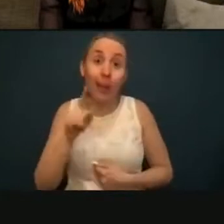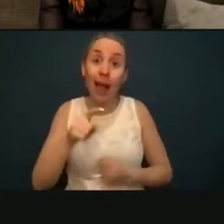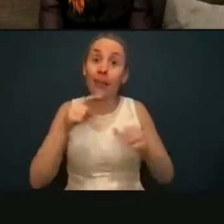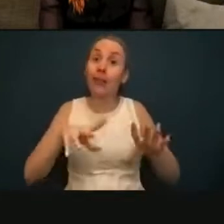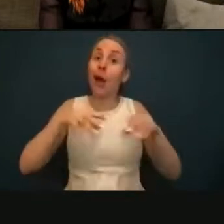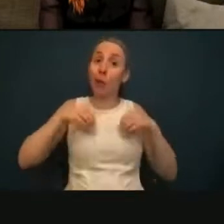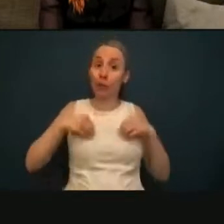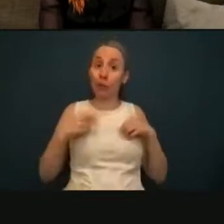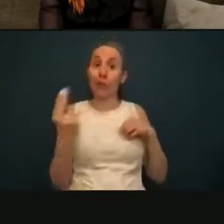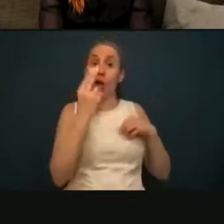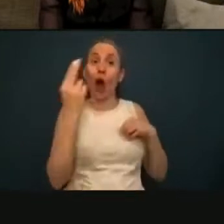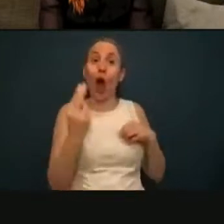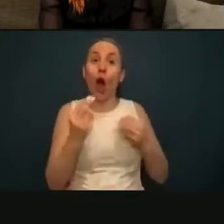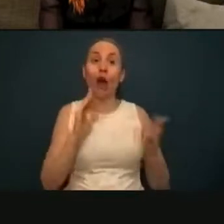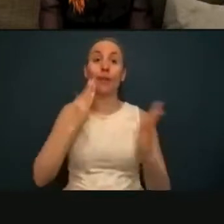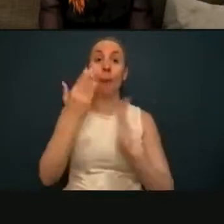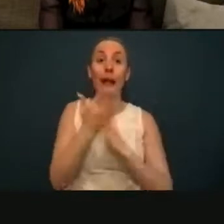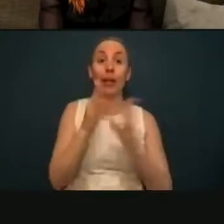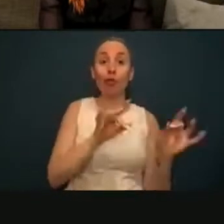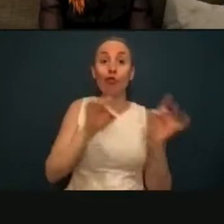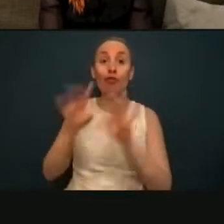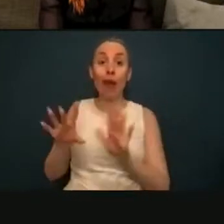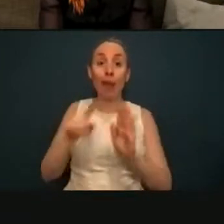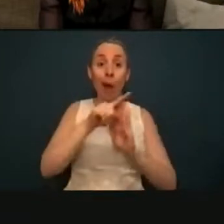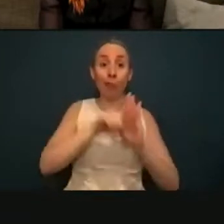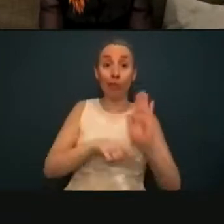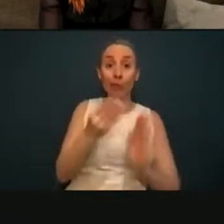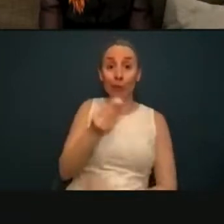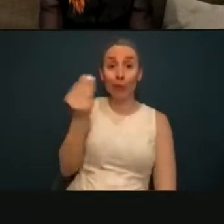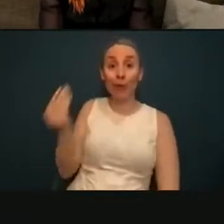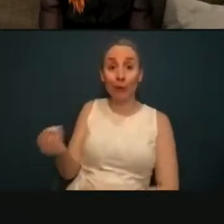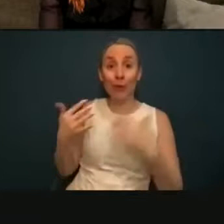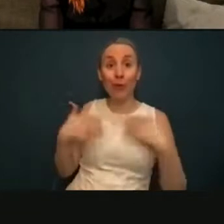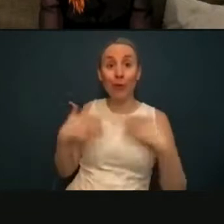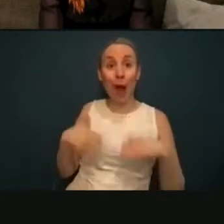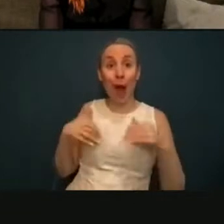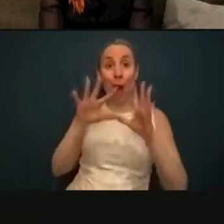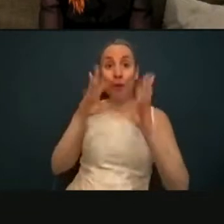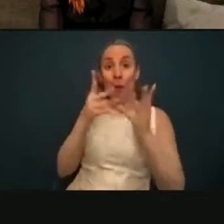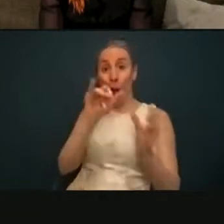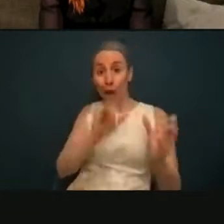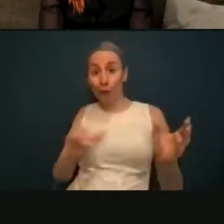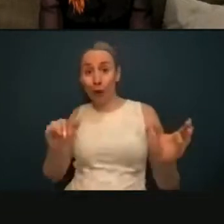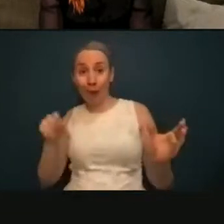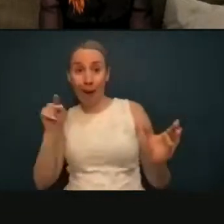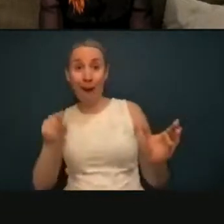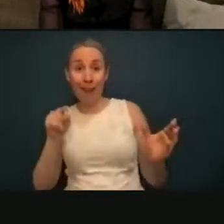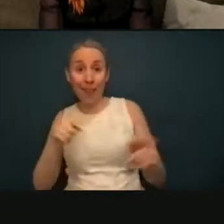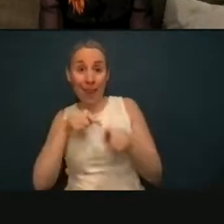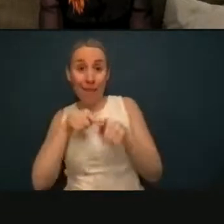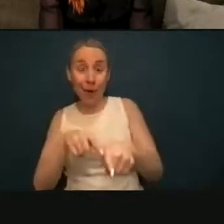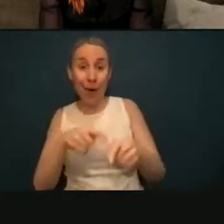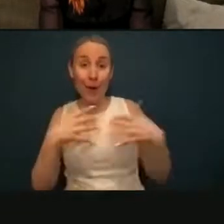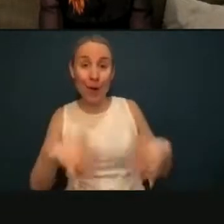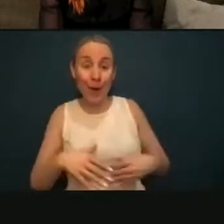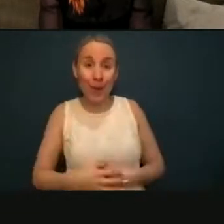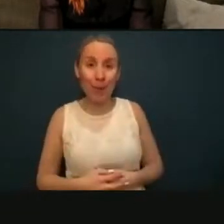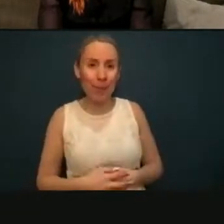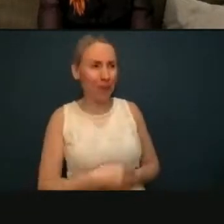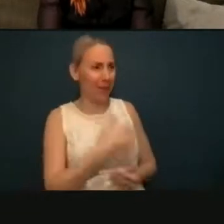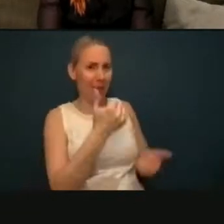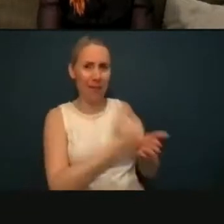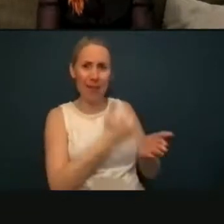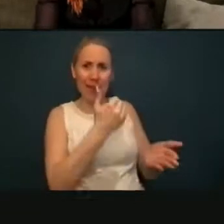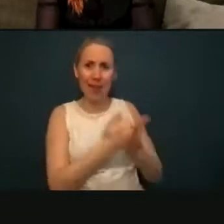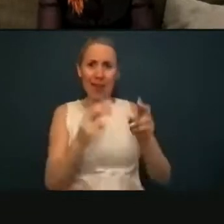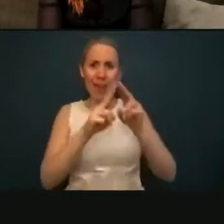Arts Access Australia and being deployed at the other side of the world. Incredible. That's having such a profound international impact.